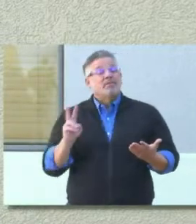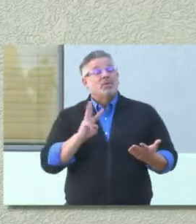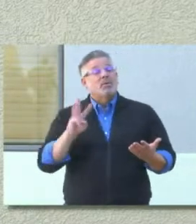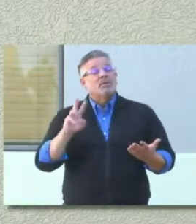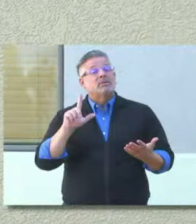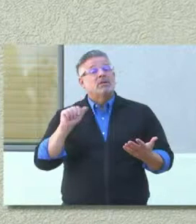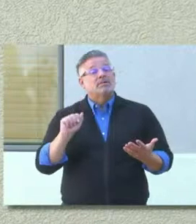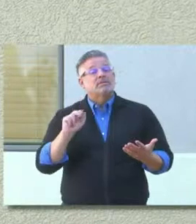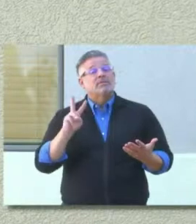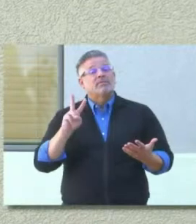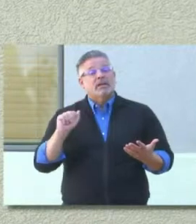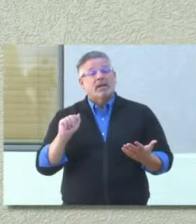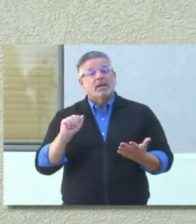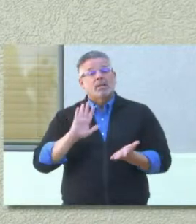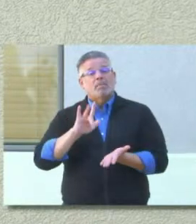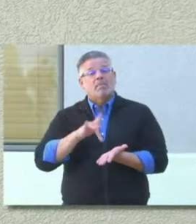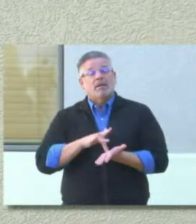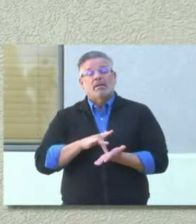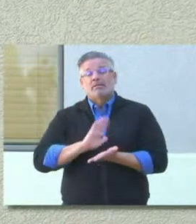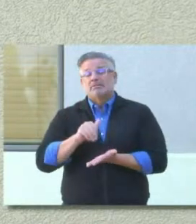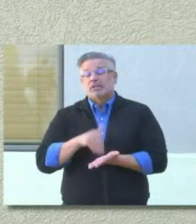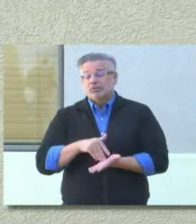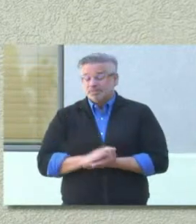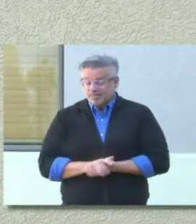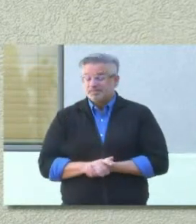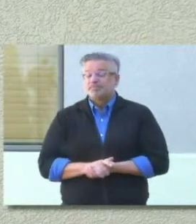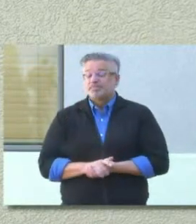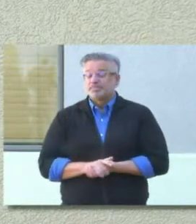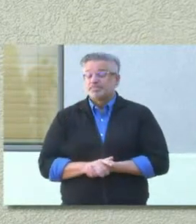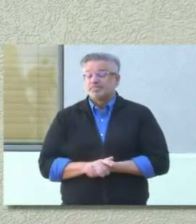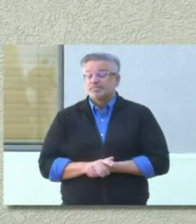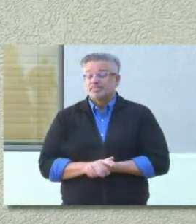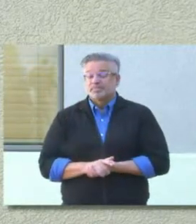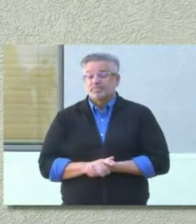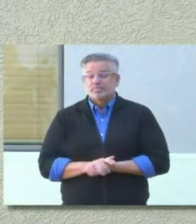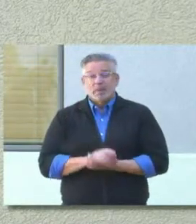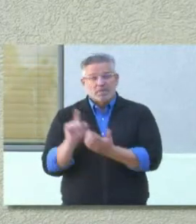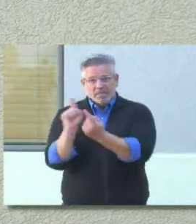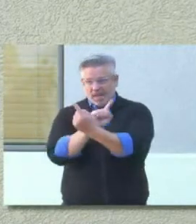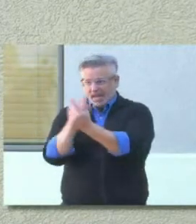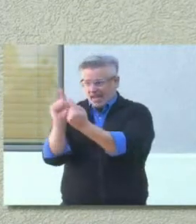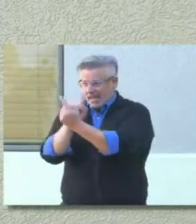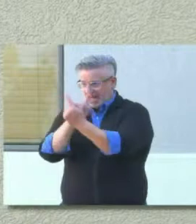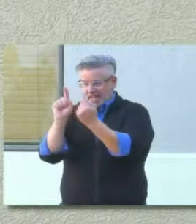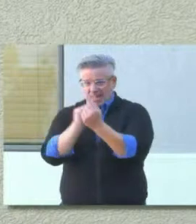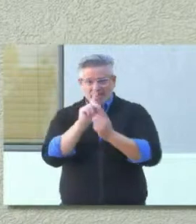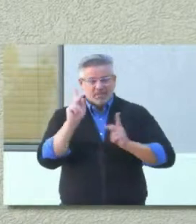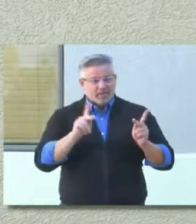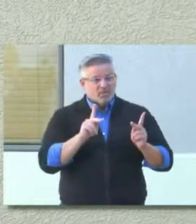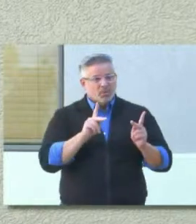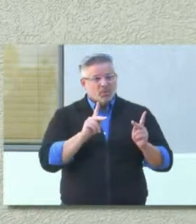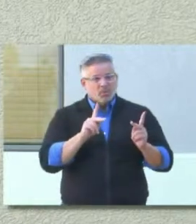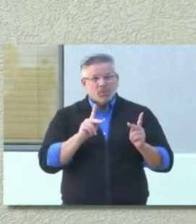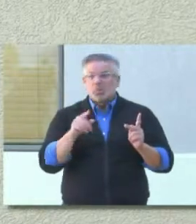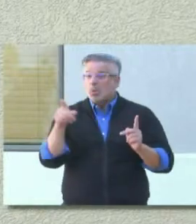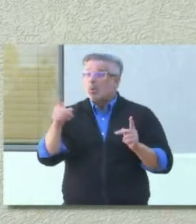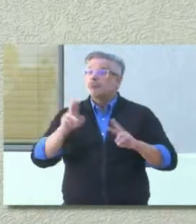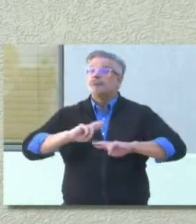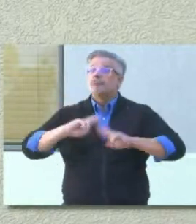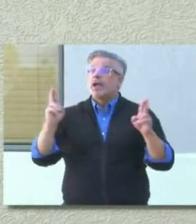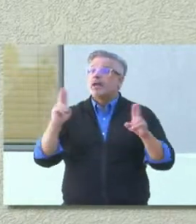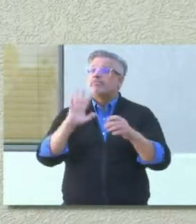Los Angeles VA Medical Center to meet a few veterans along the way who were getting their boosters in